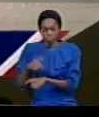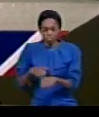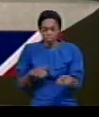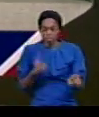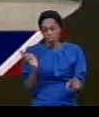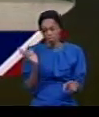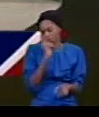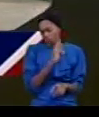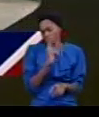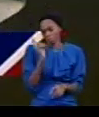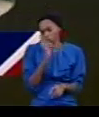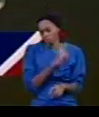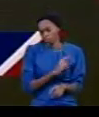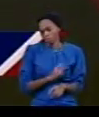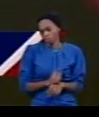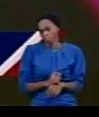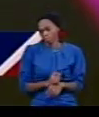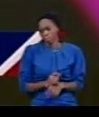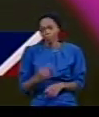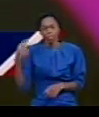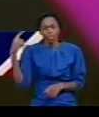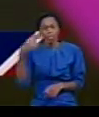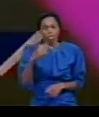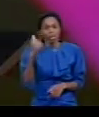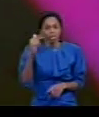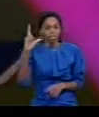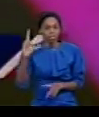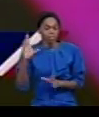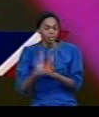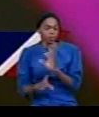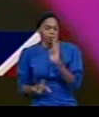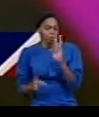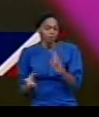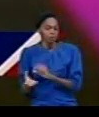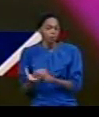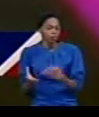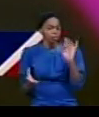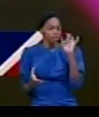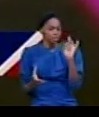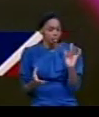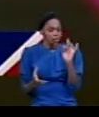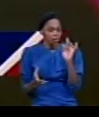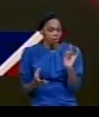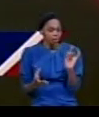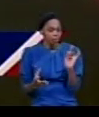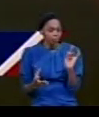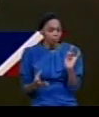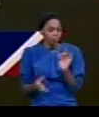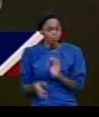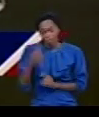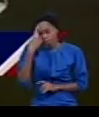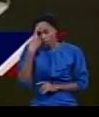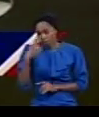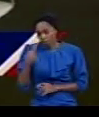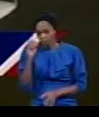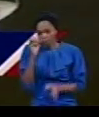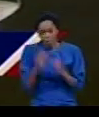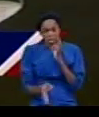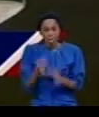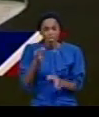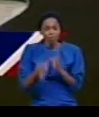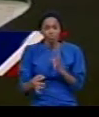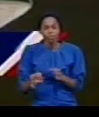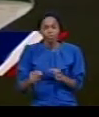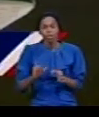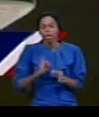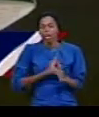falsehood. We're coming to Galatians chapter 2, verse 18. For if I